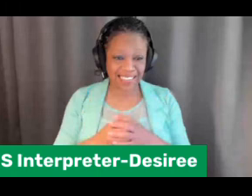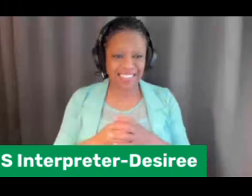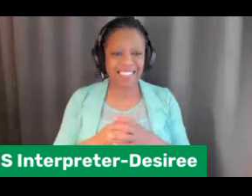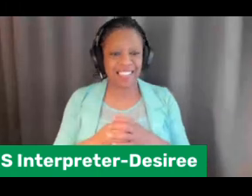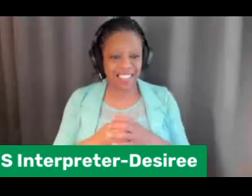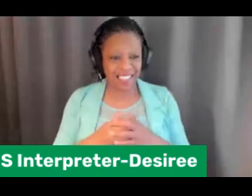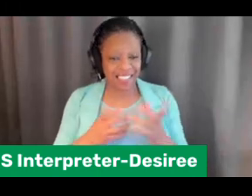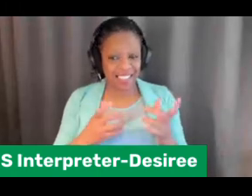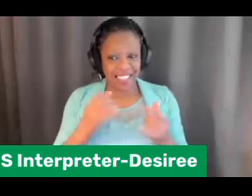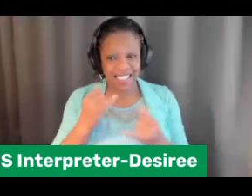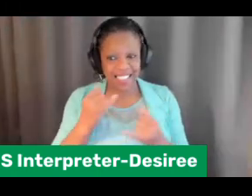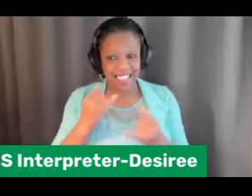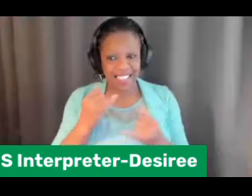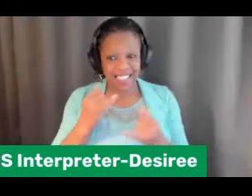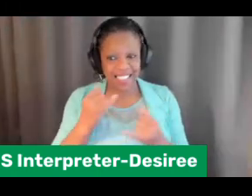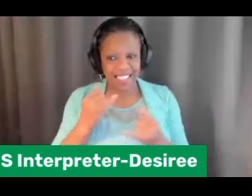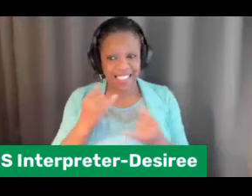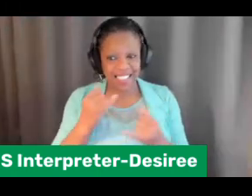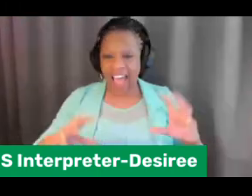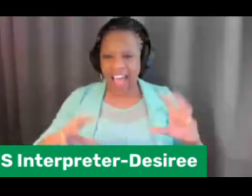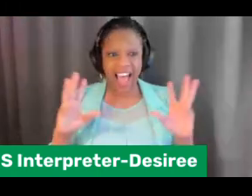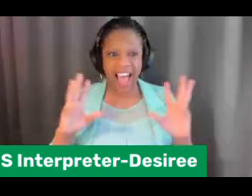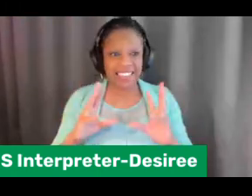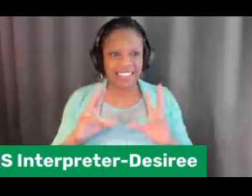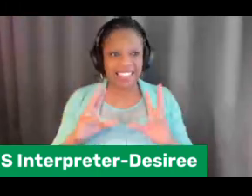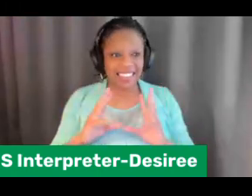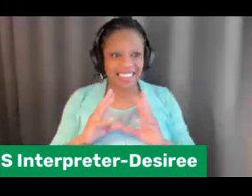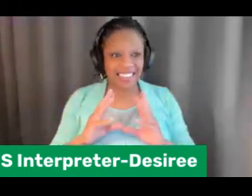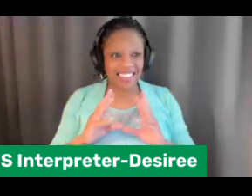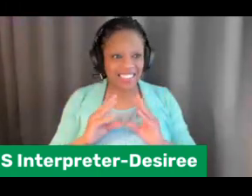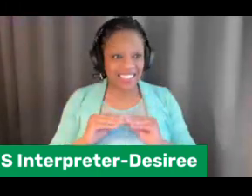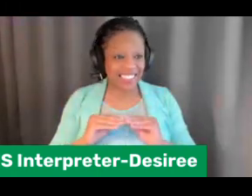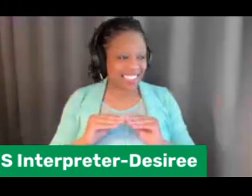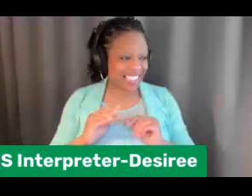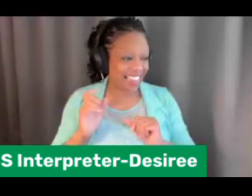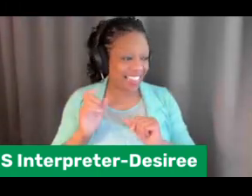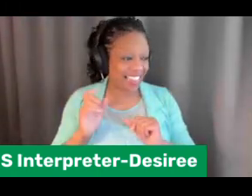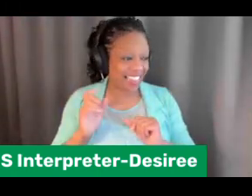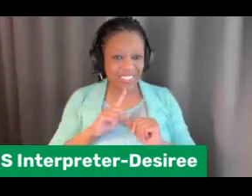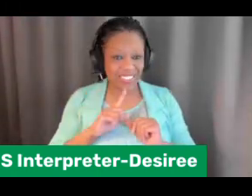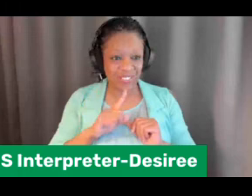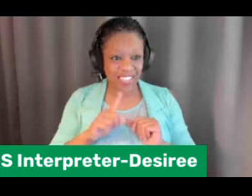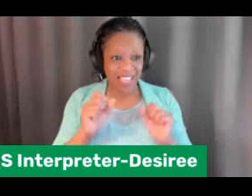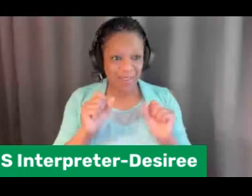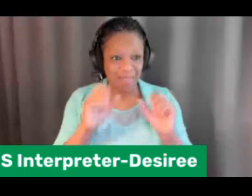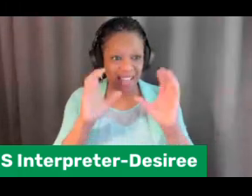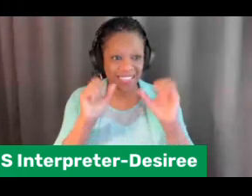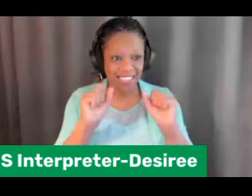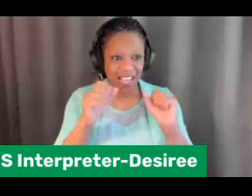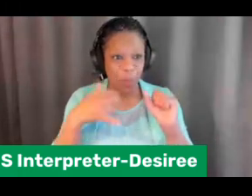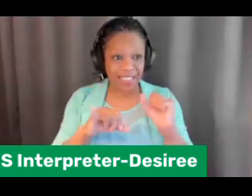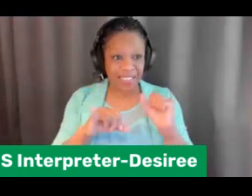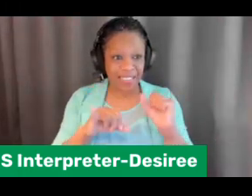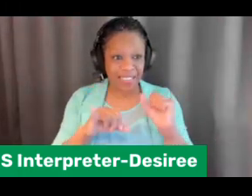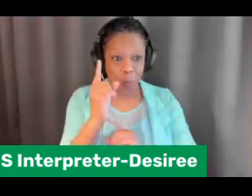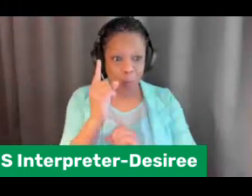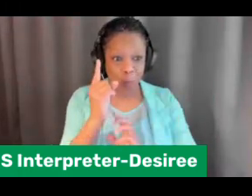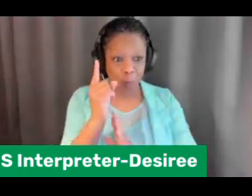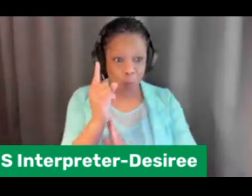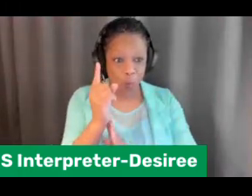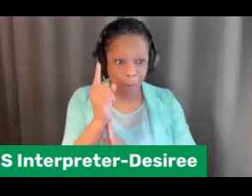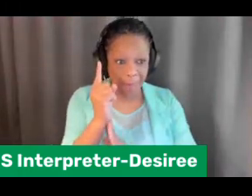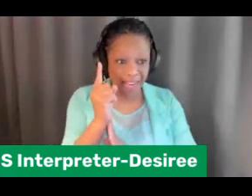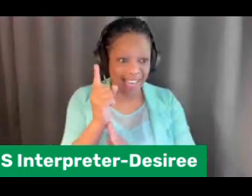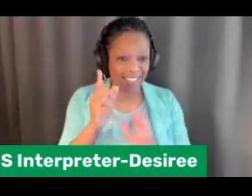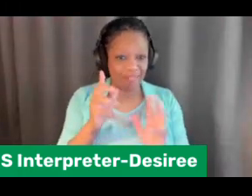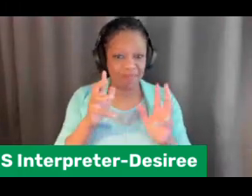session, and this is amazing. So we still have another minute left. I'm trying to fill some space and